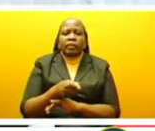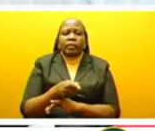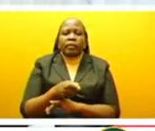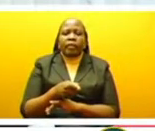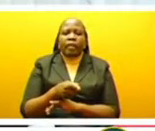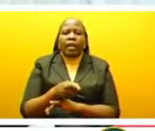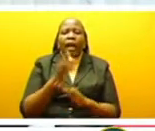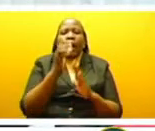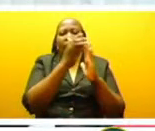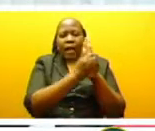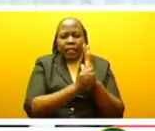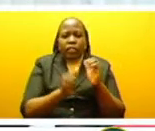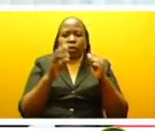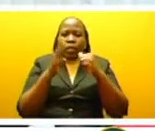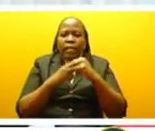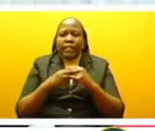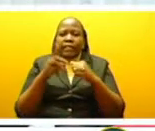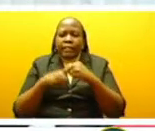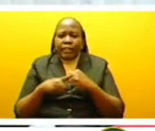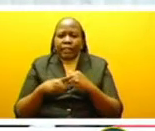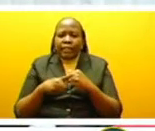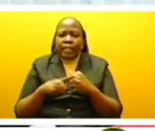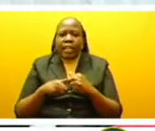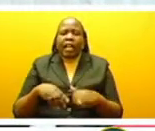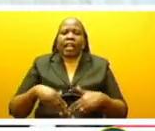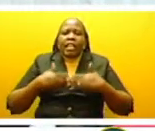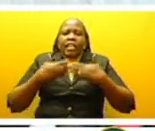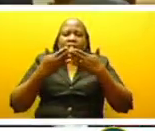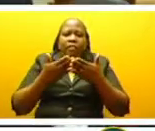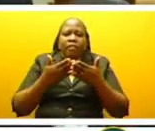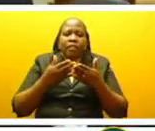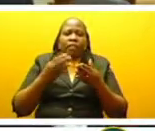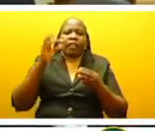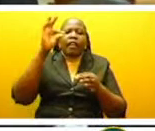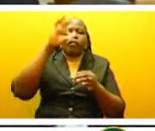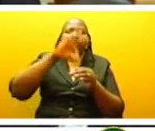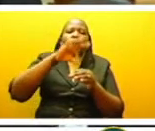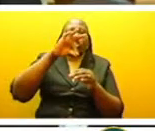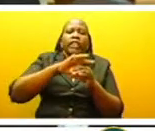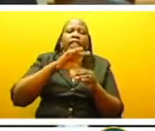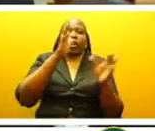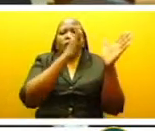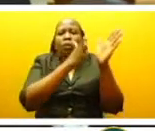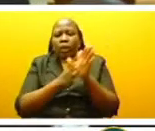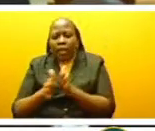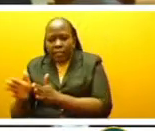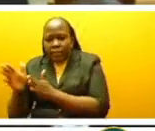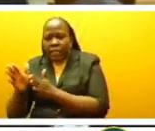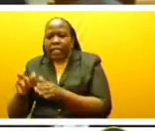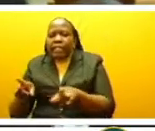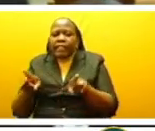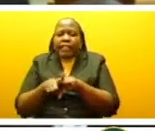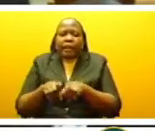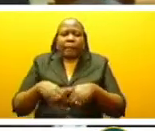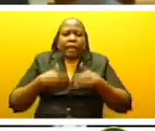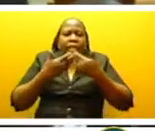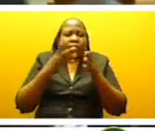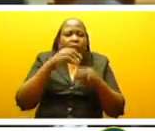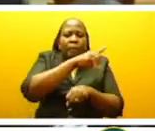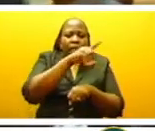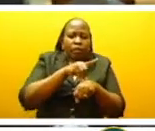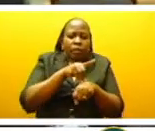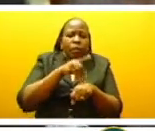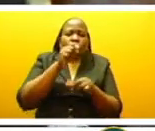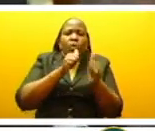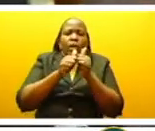Article 86 addresses itself to the voting method and sets out principles that then must be observed